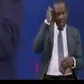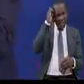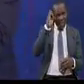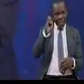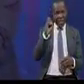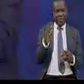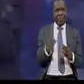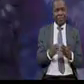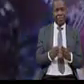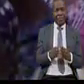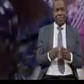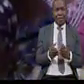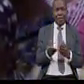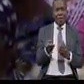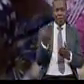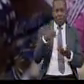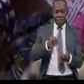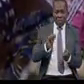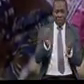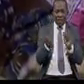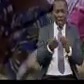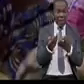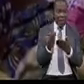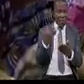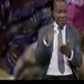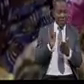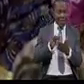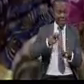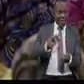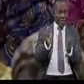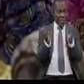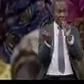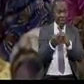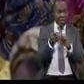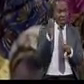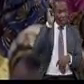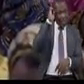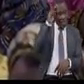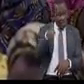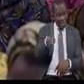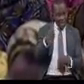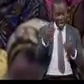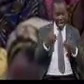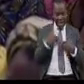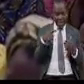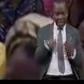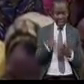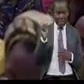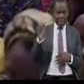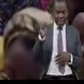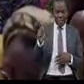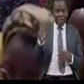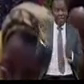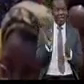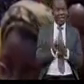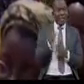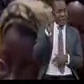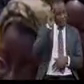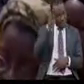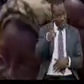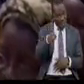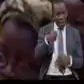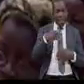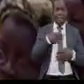For before his translation, he had this testimony that he pleased God. It's the faith